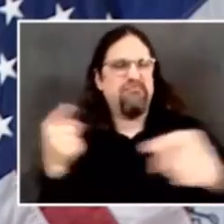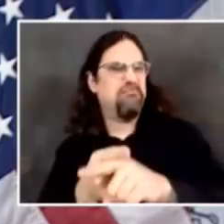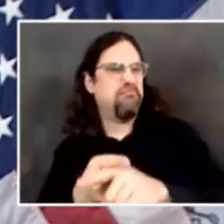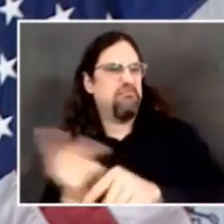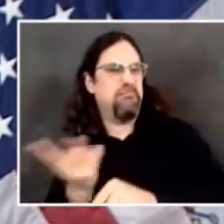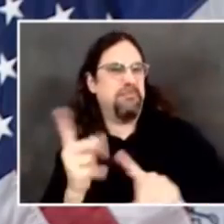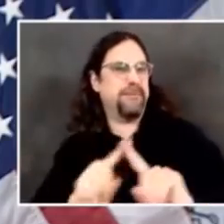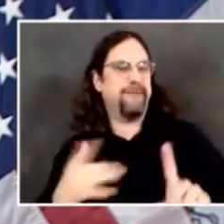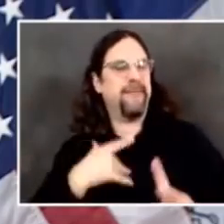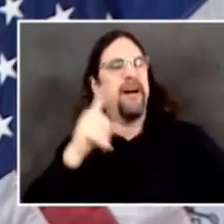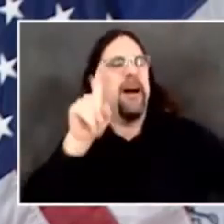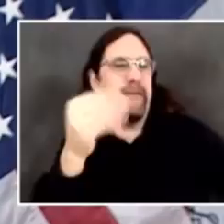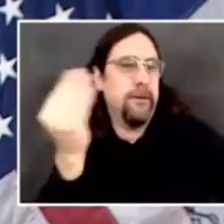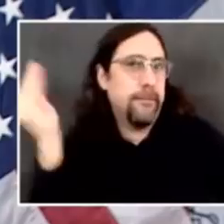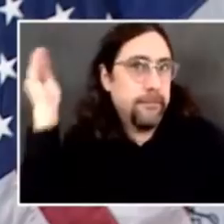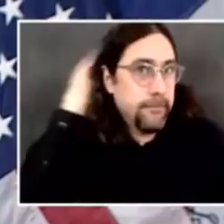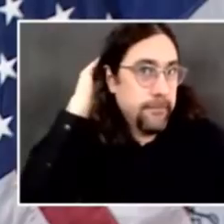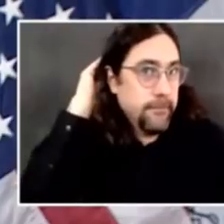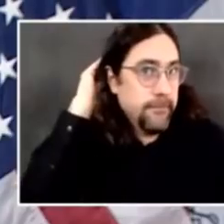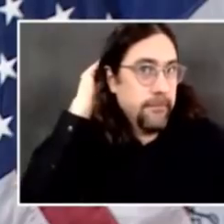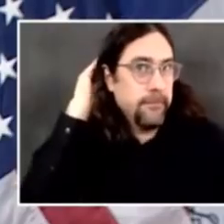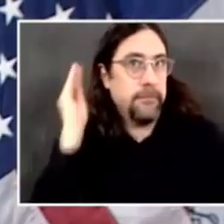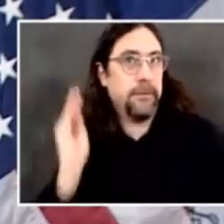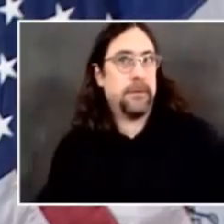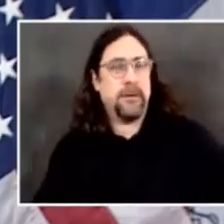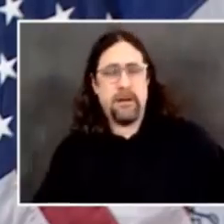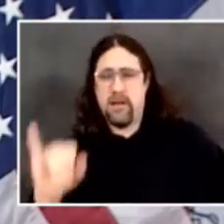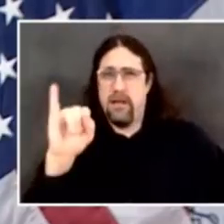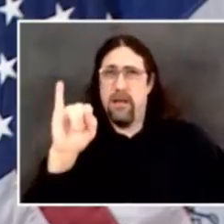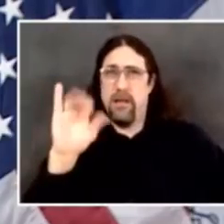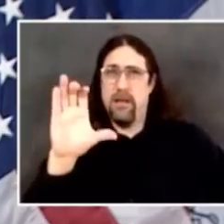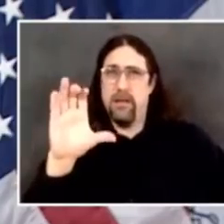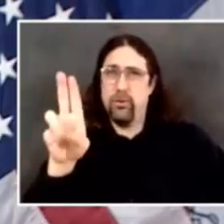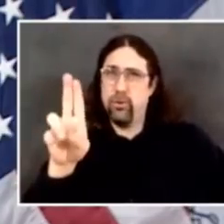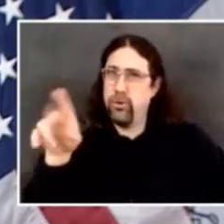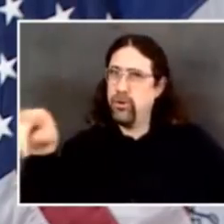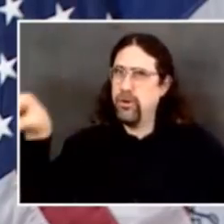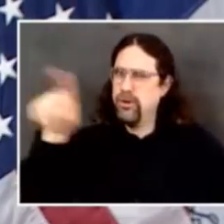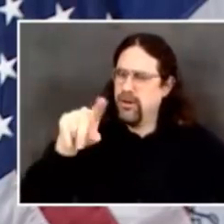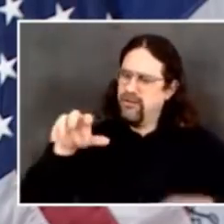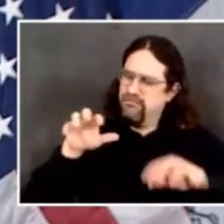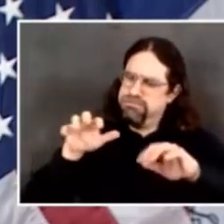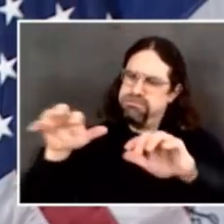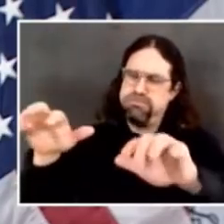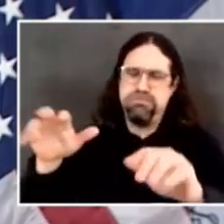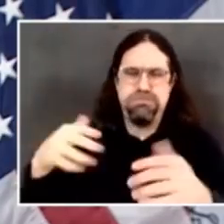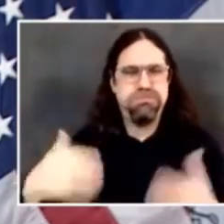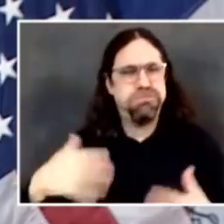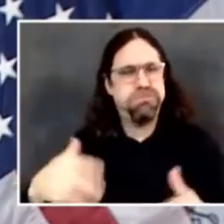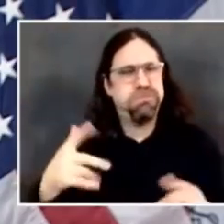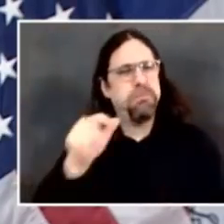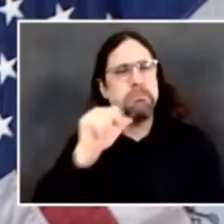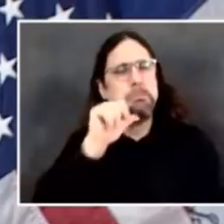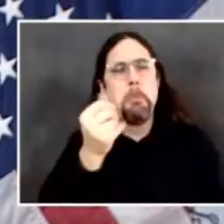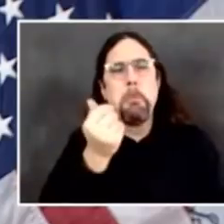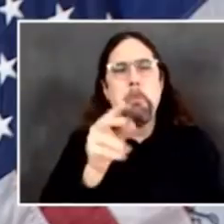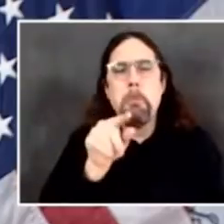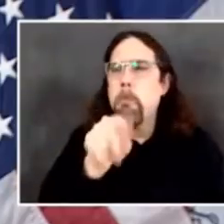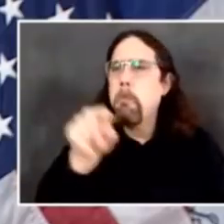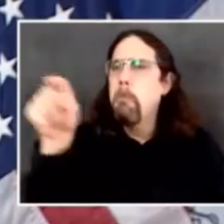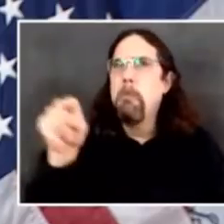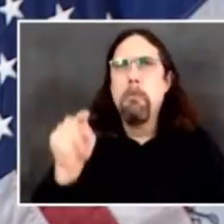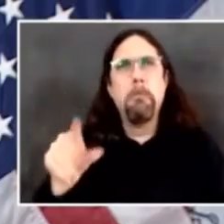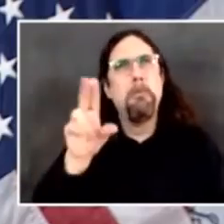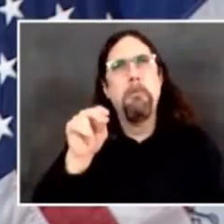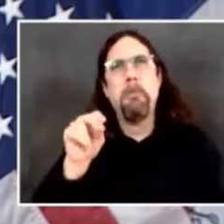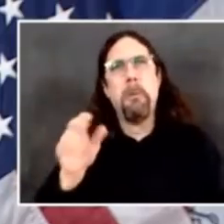months ago. There are still, every single day, people coming in desperate shape who